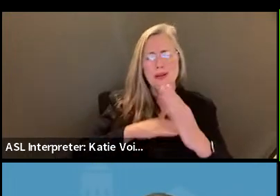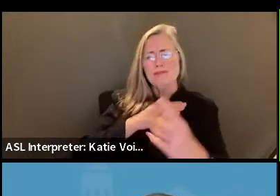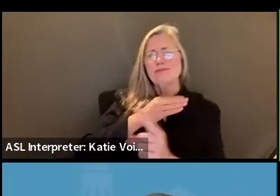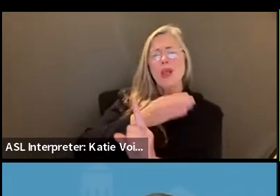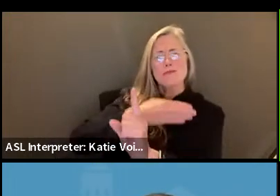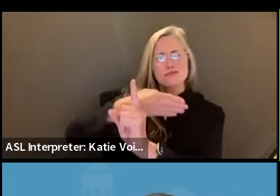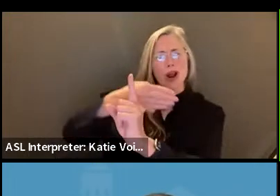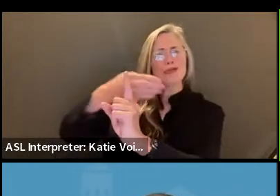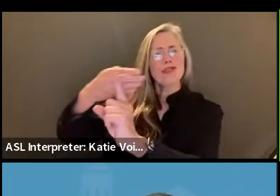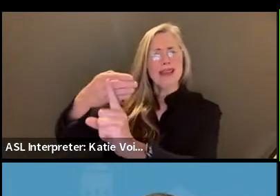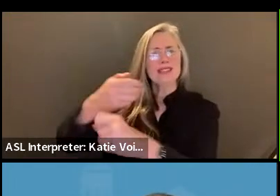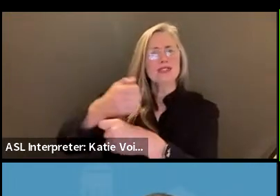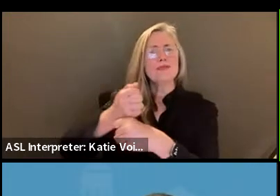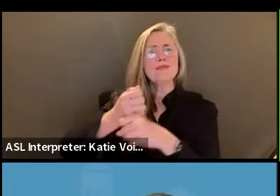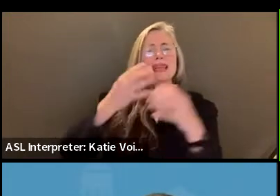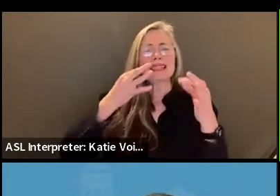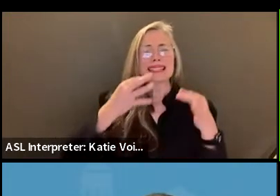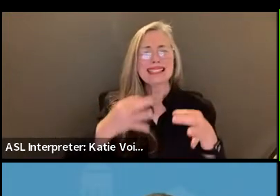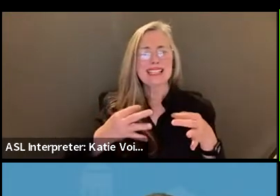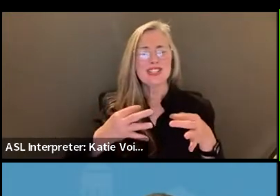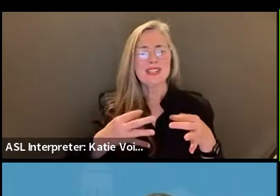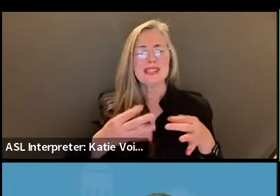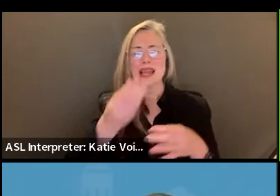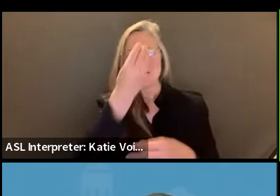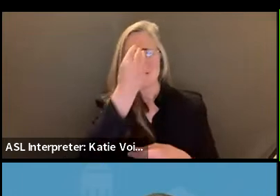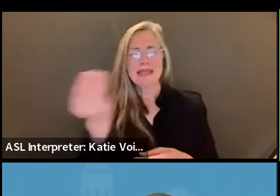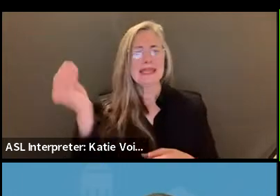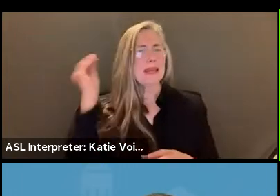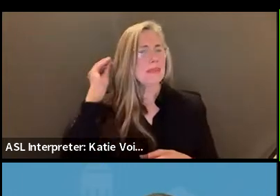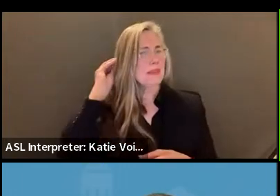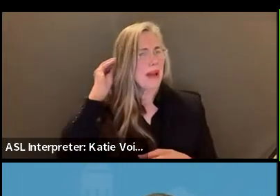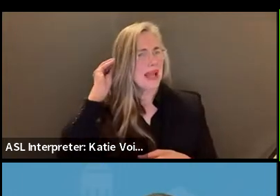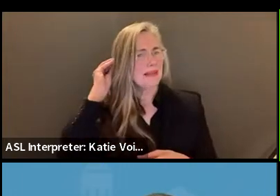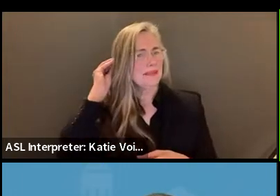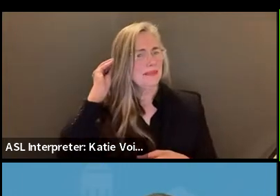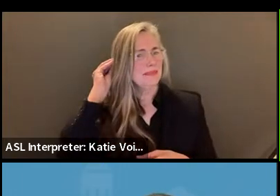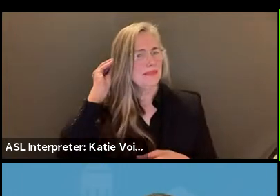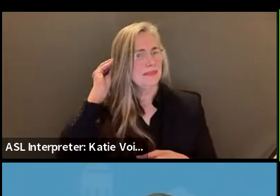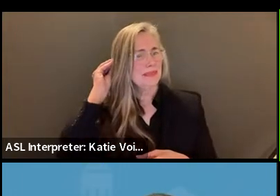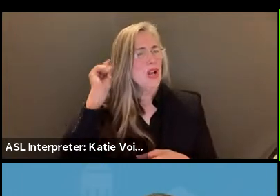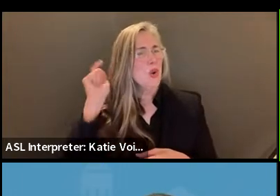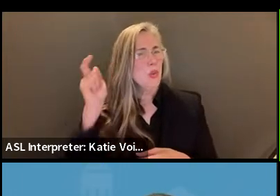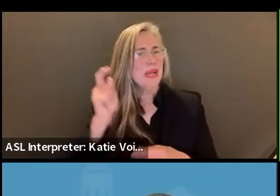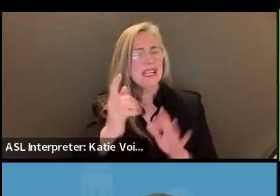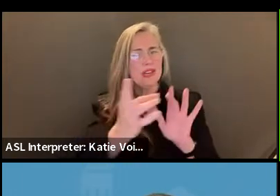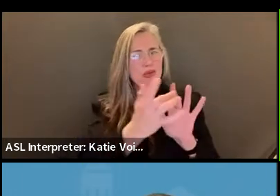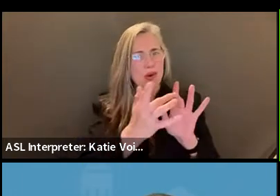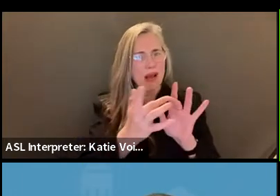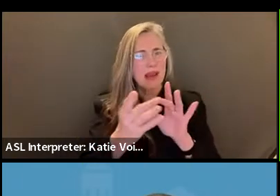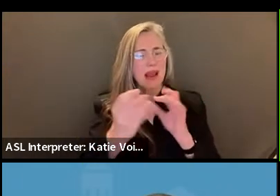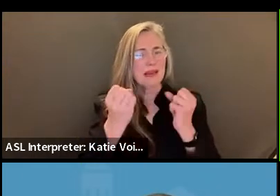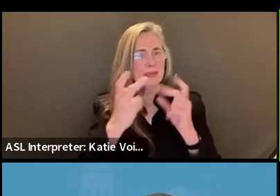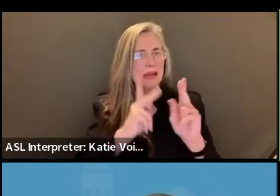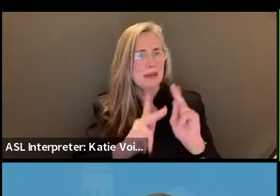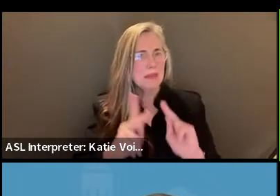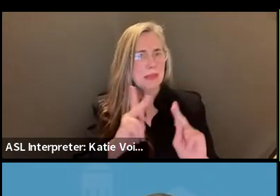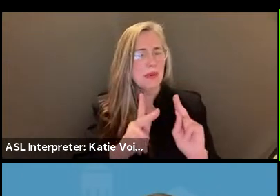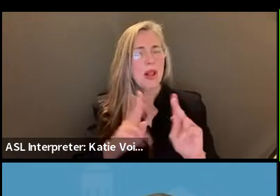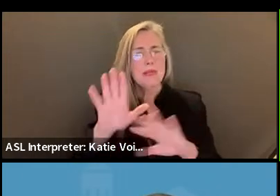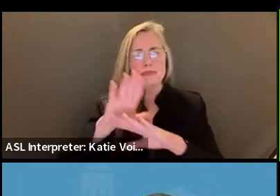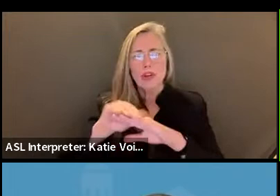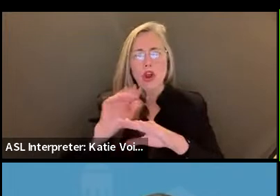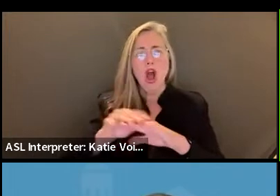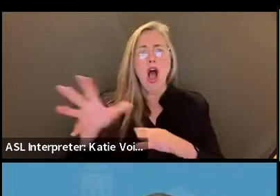good decisions, but just keeping in mind that we need to call in to as many folks as we can in this work that we continue to